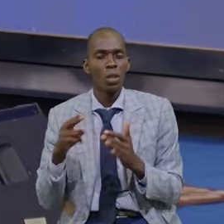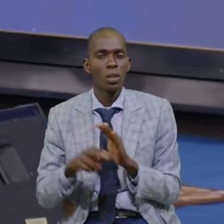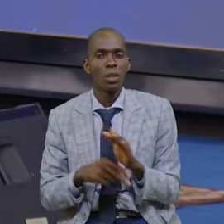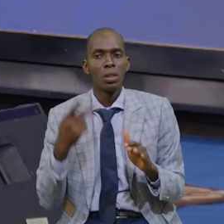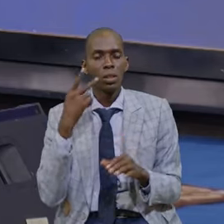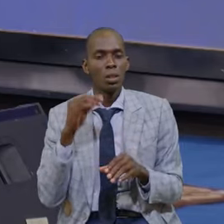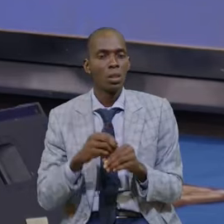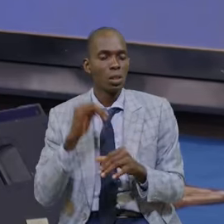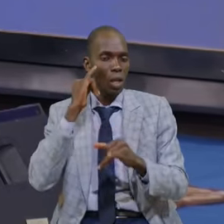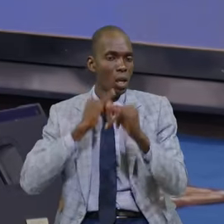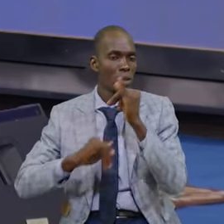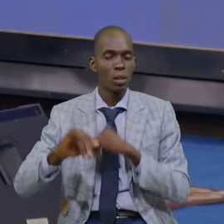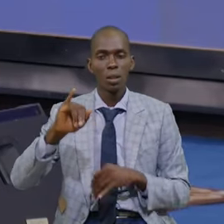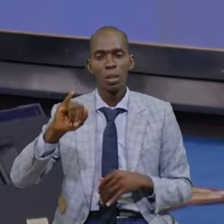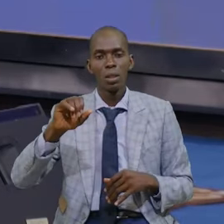chapter 52, verse 11.